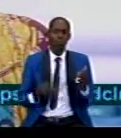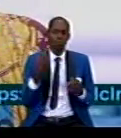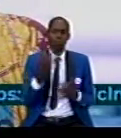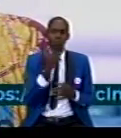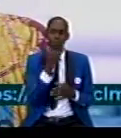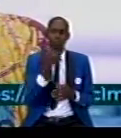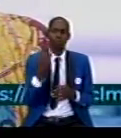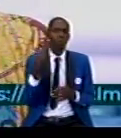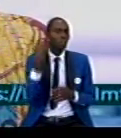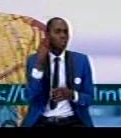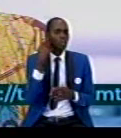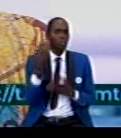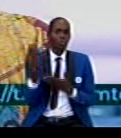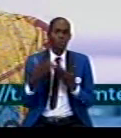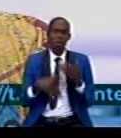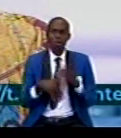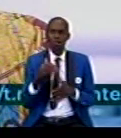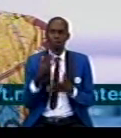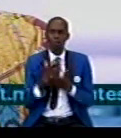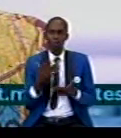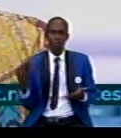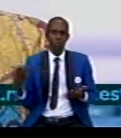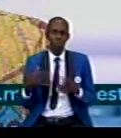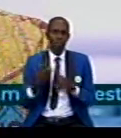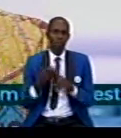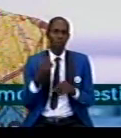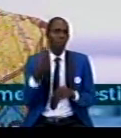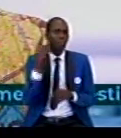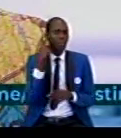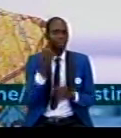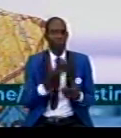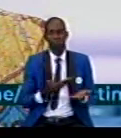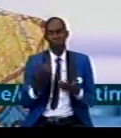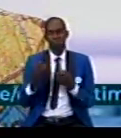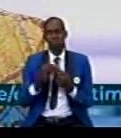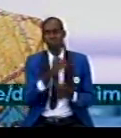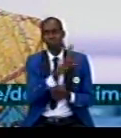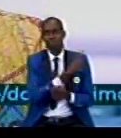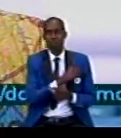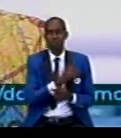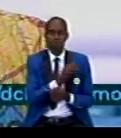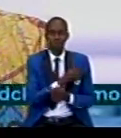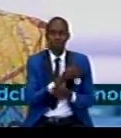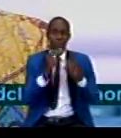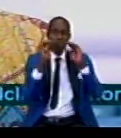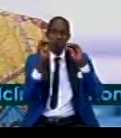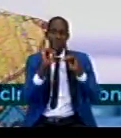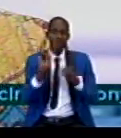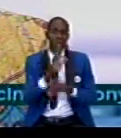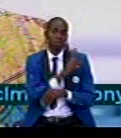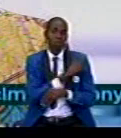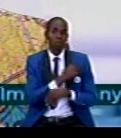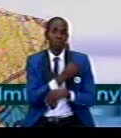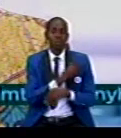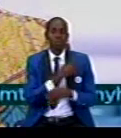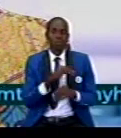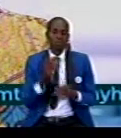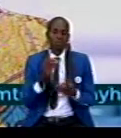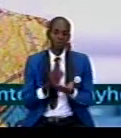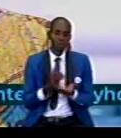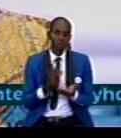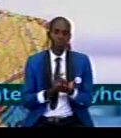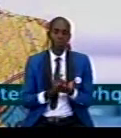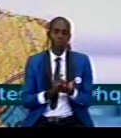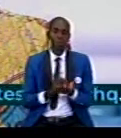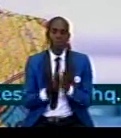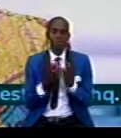I took him to the hospital. I took him to Ogara Teaching Hospital. And the doctor would book appointment with us. When I take him there, they would clean the ear.